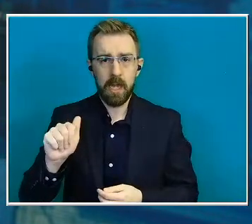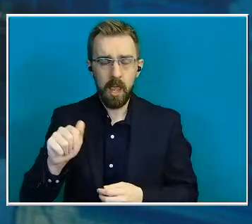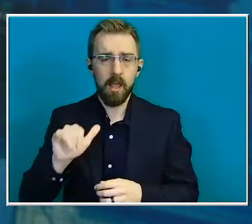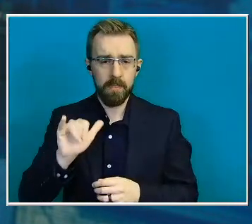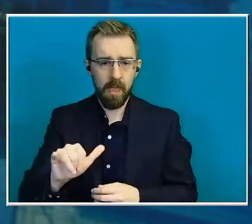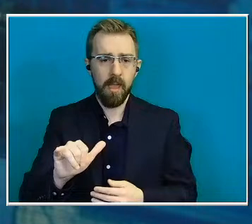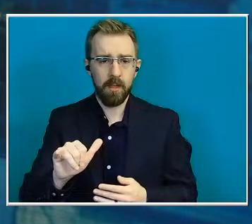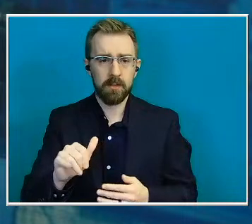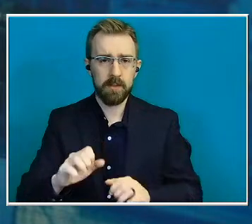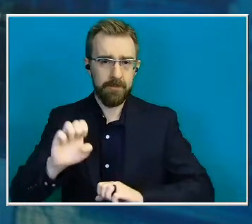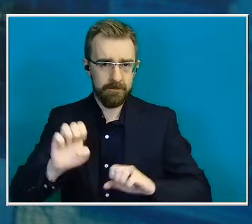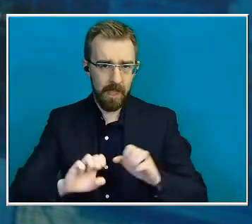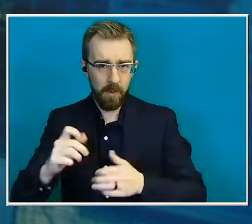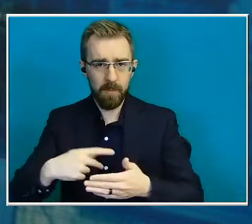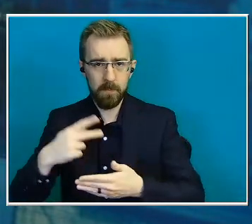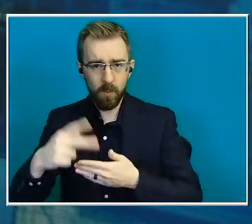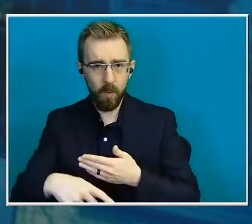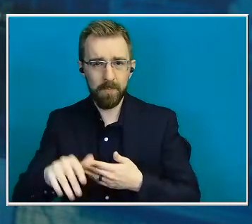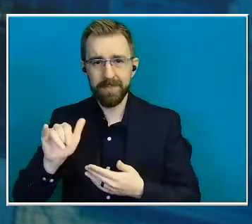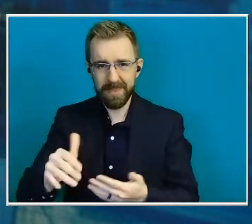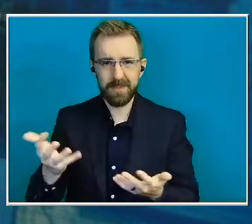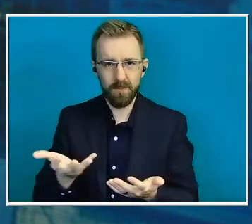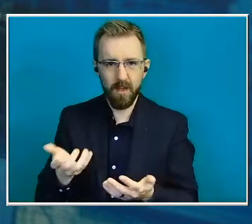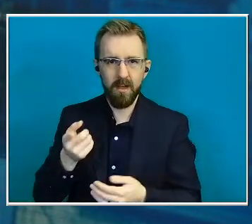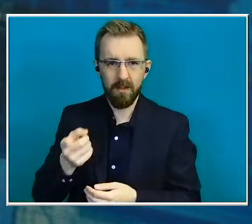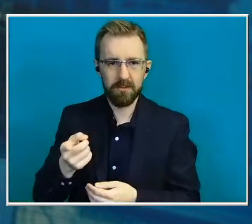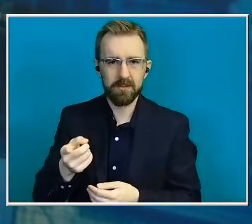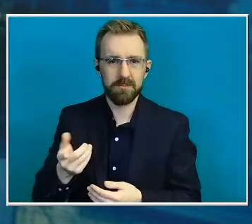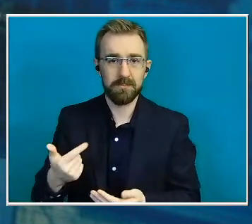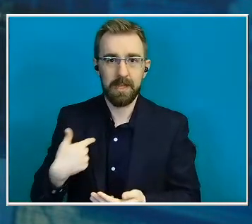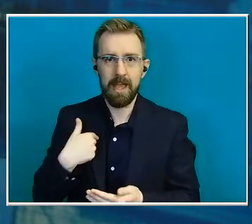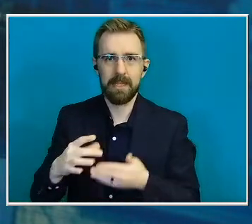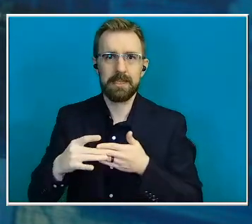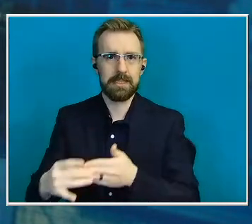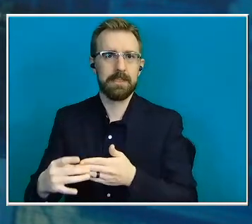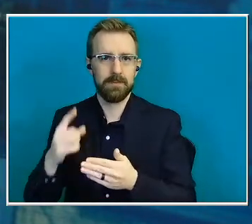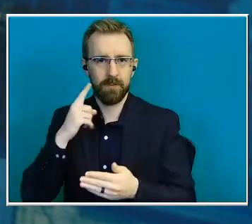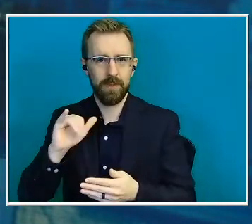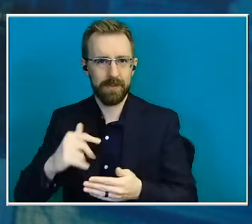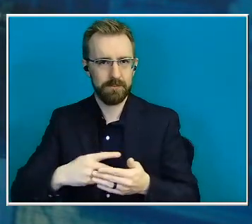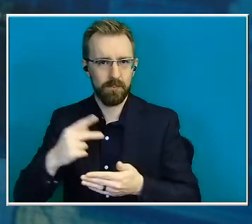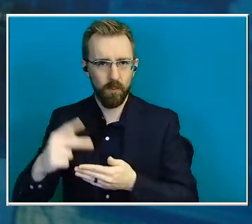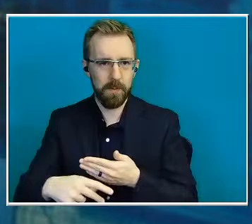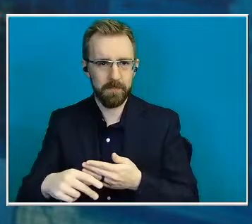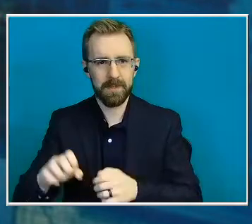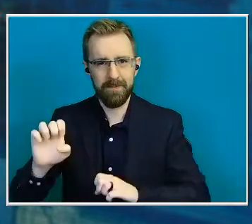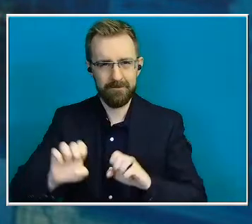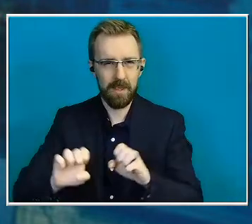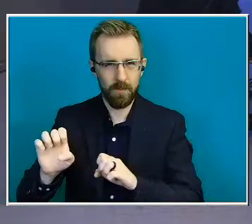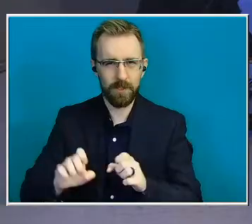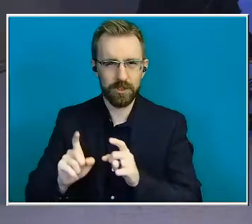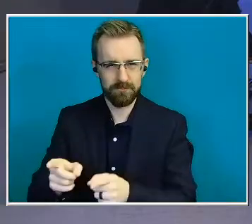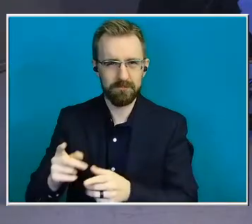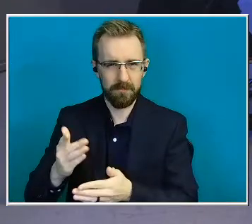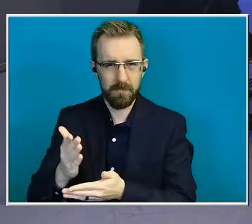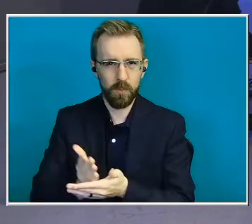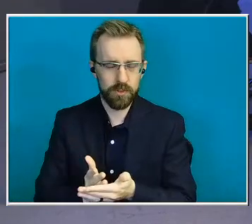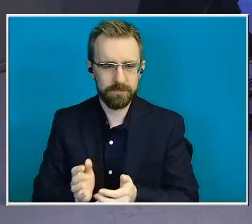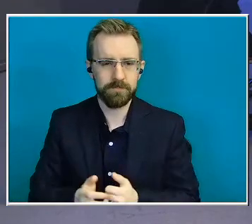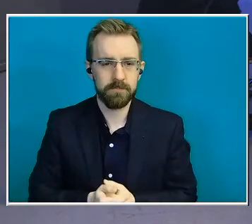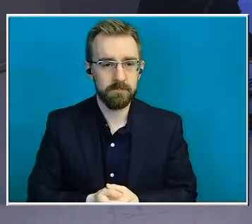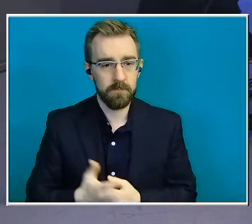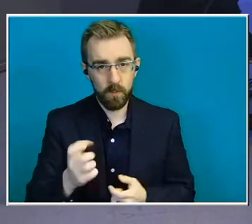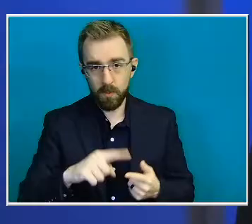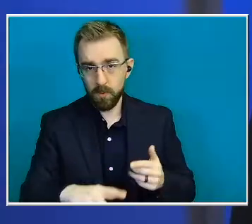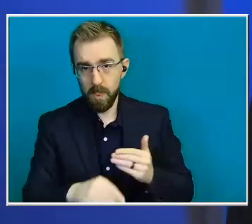the program, and that's what I lead for this program, is the evaluation portion. Anything you want to add?